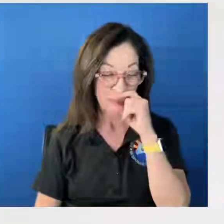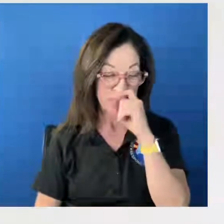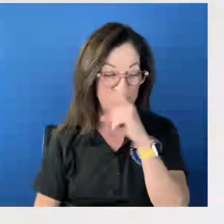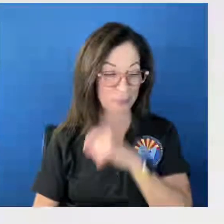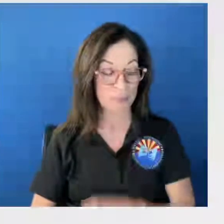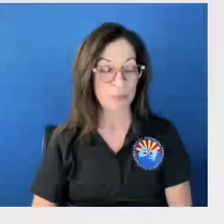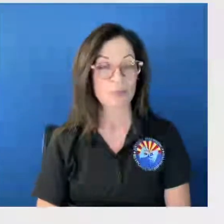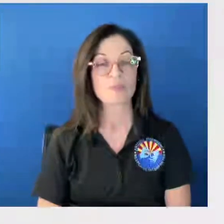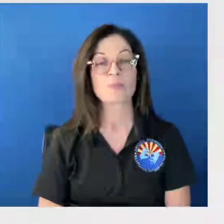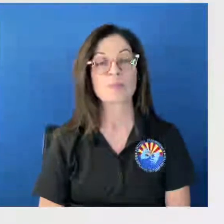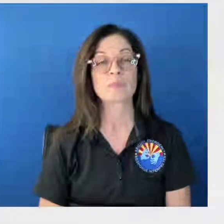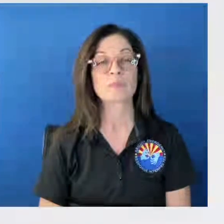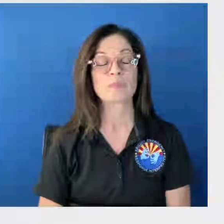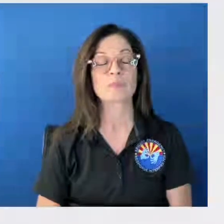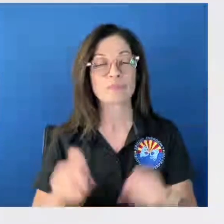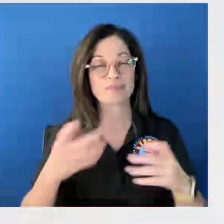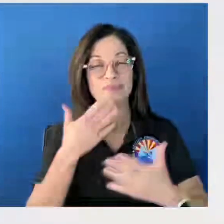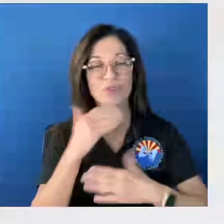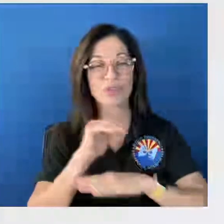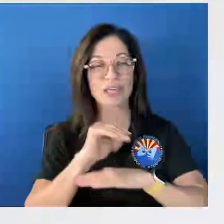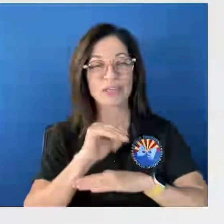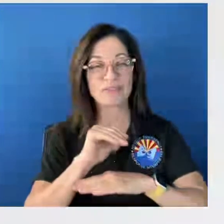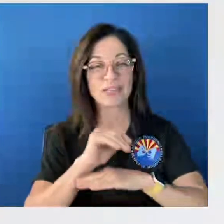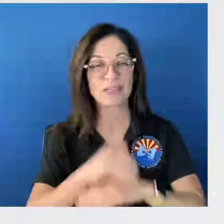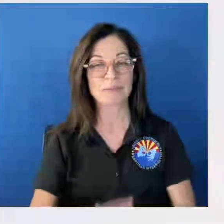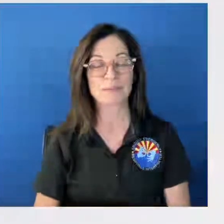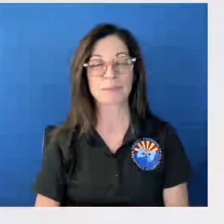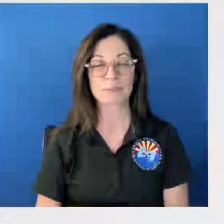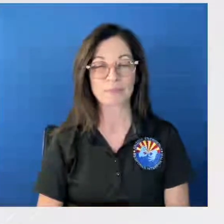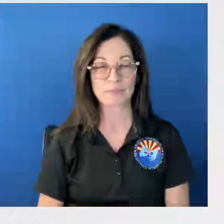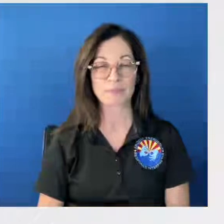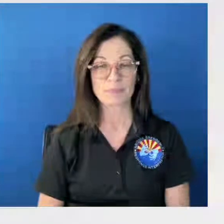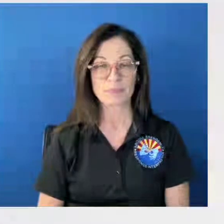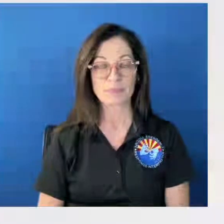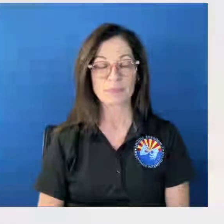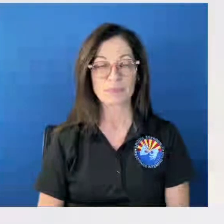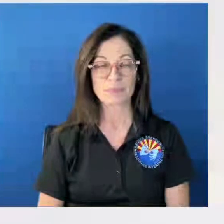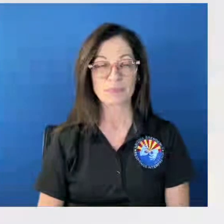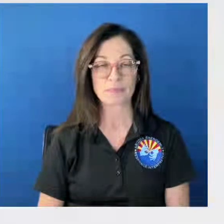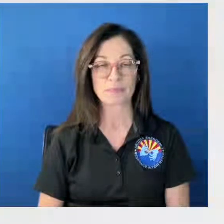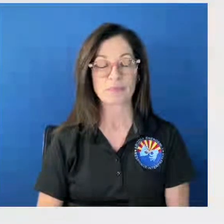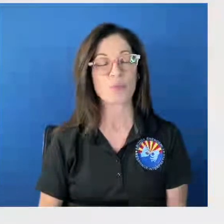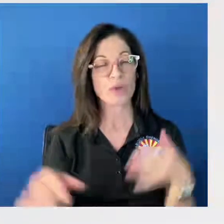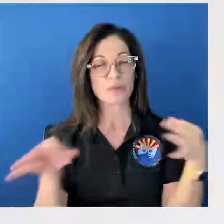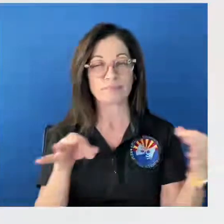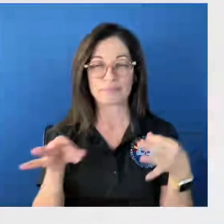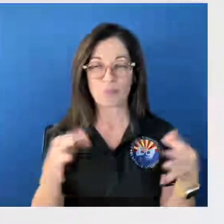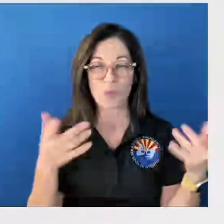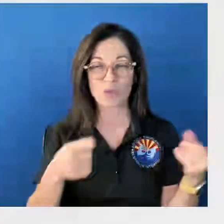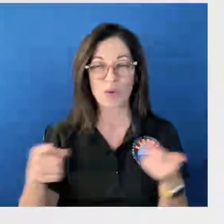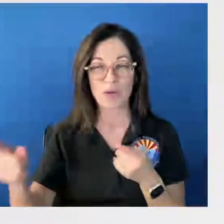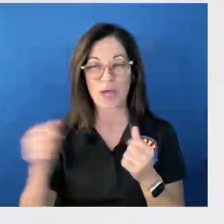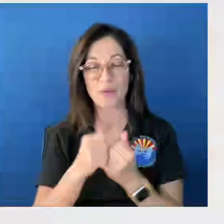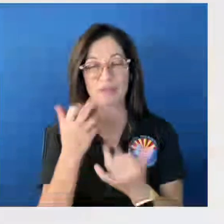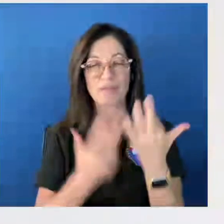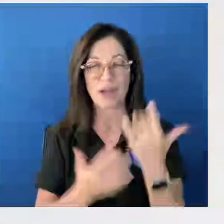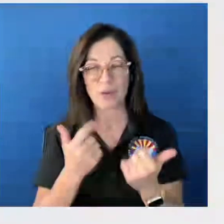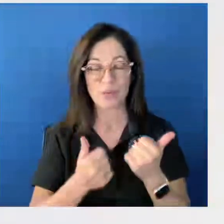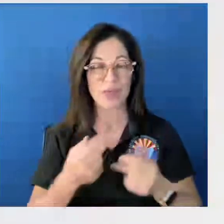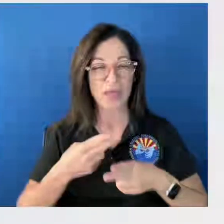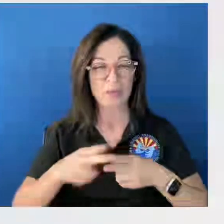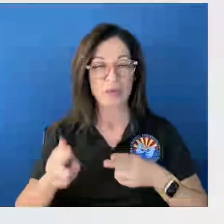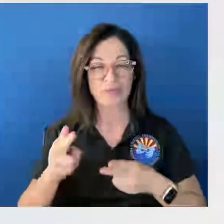All right. Good evening, everybody. So I'd like to walk everybody around the fire, spend some time with the quick operational update,